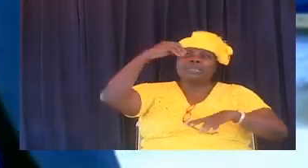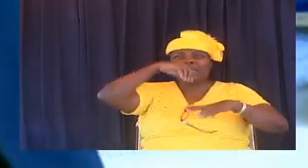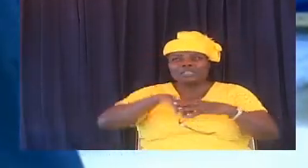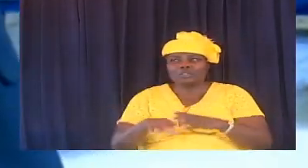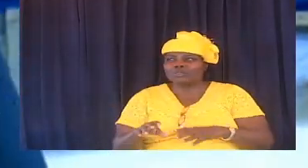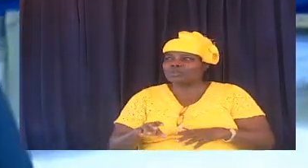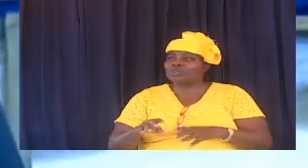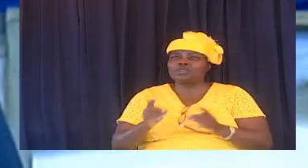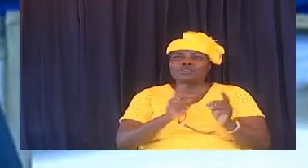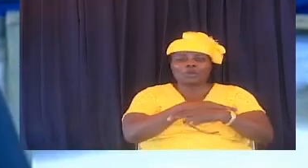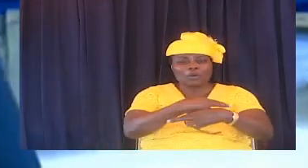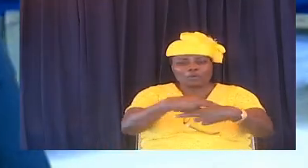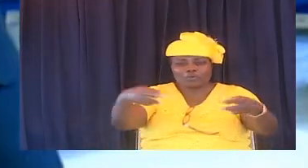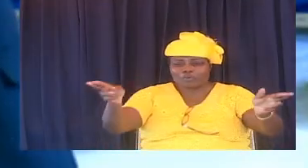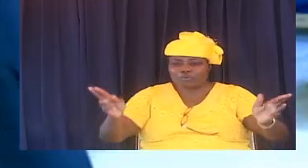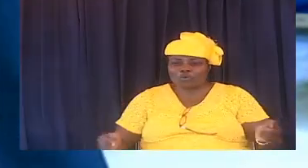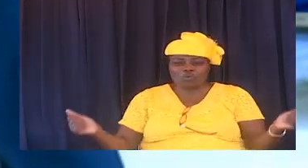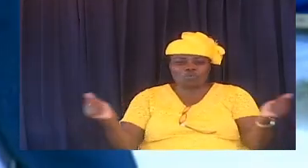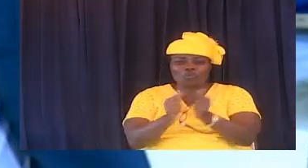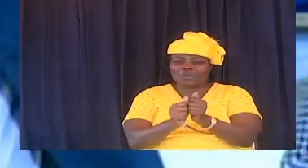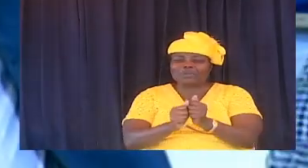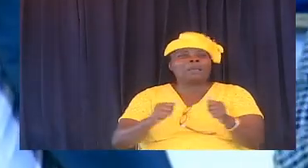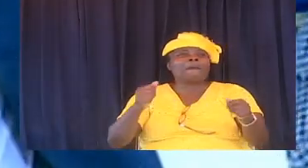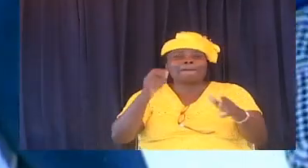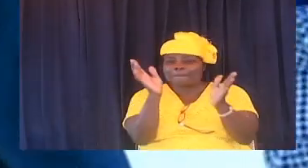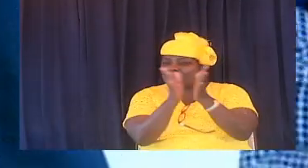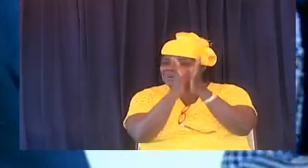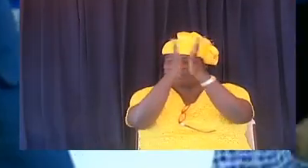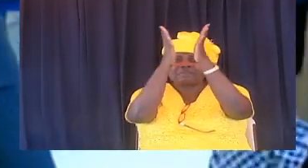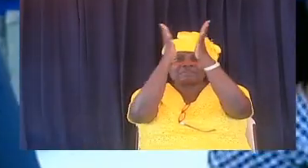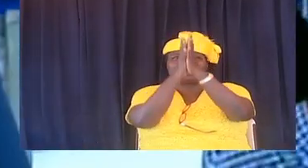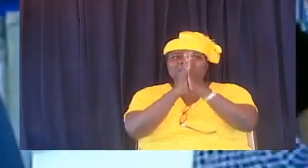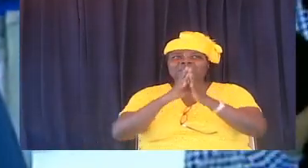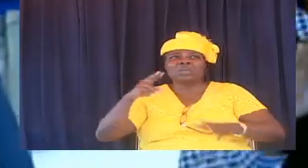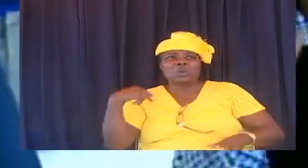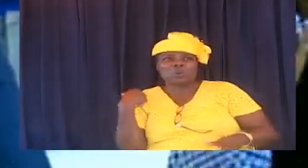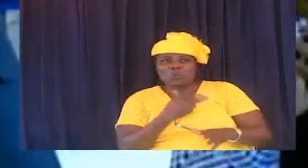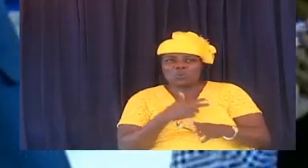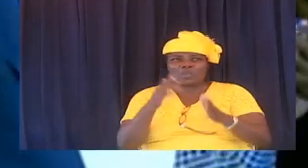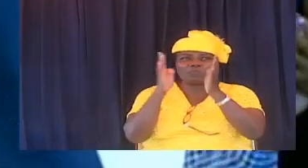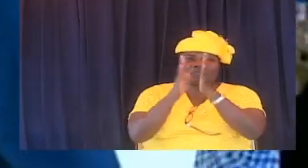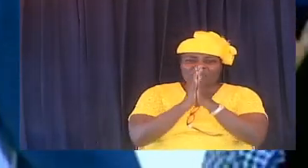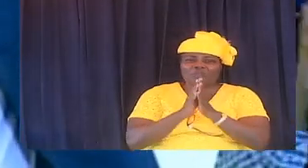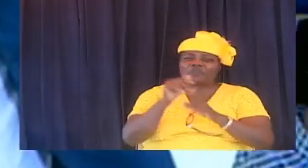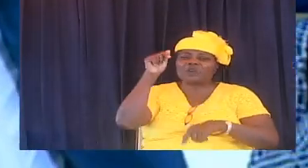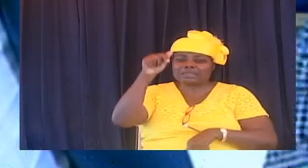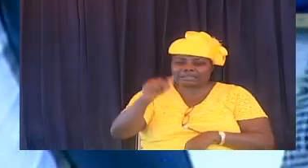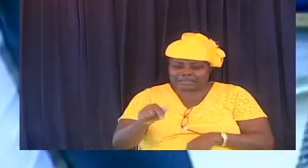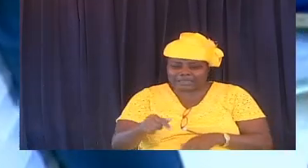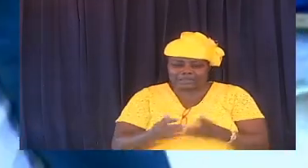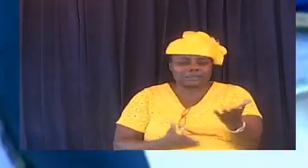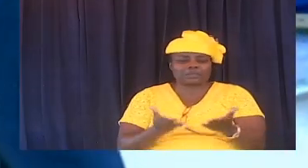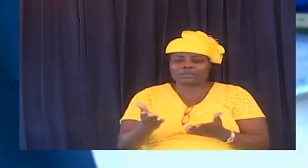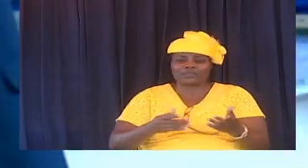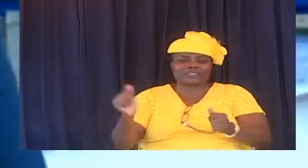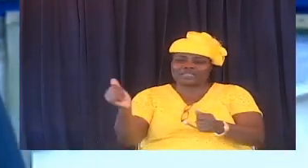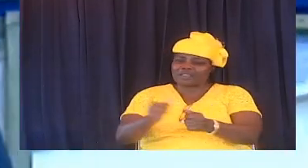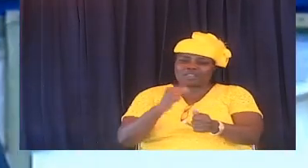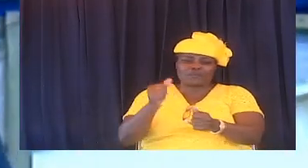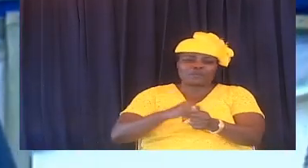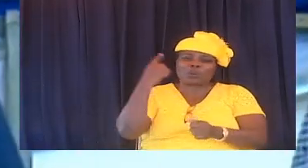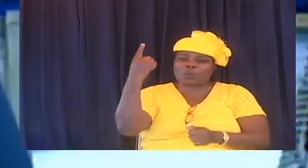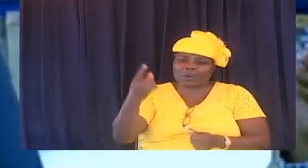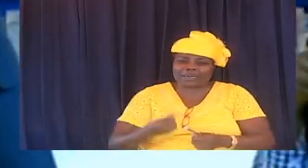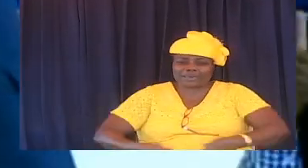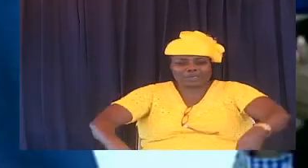courts with praise. So come with a worship on our hearts. Oh, God, I pray right now, God, for this service, God, and for every person, God, who